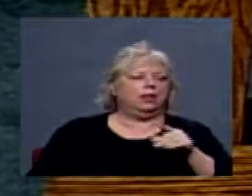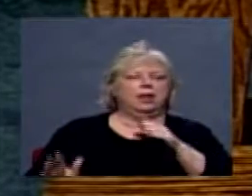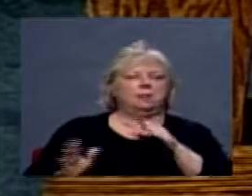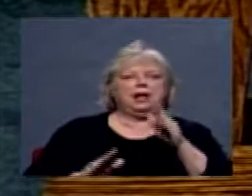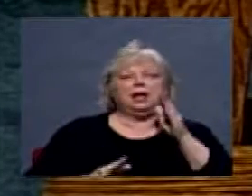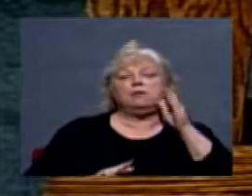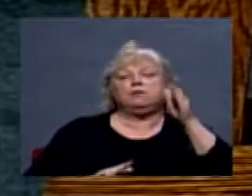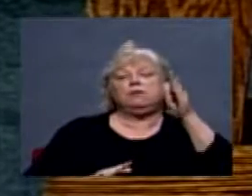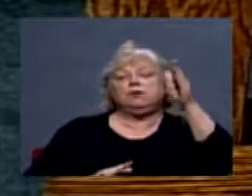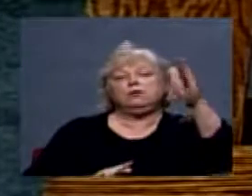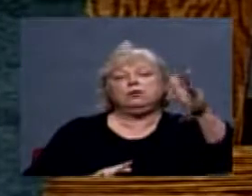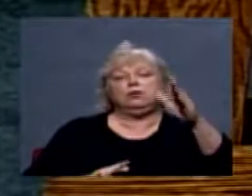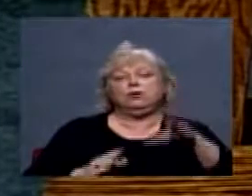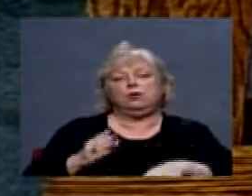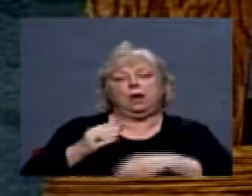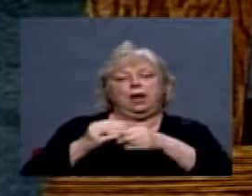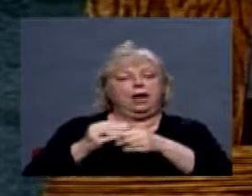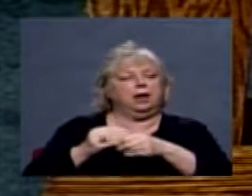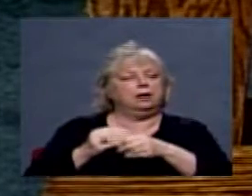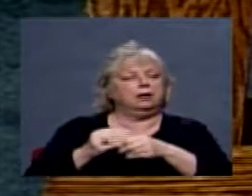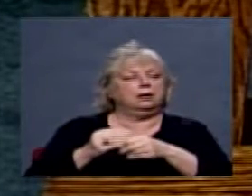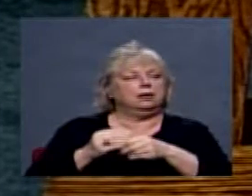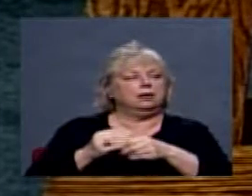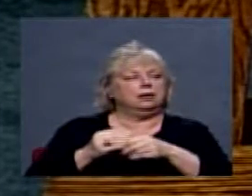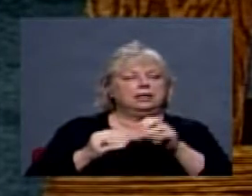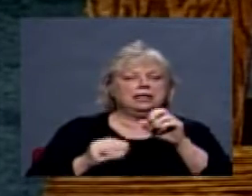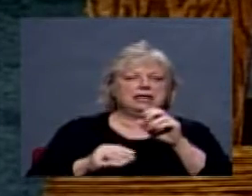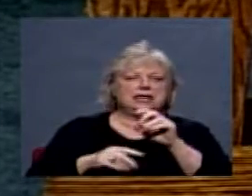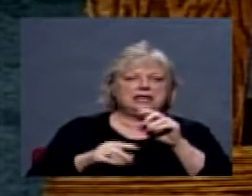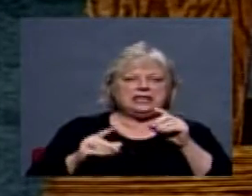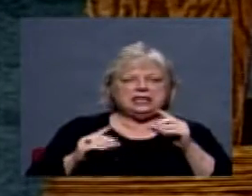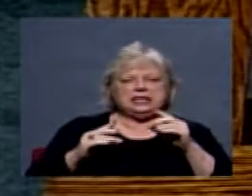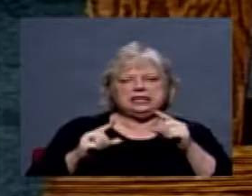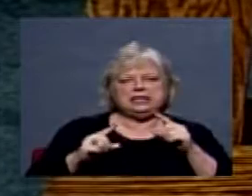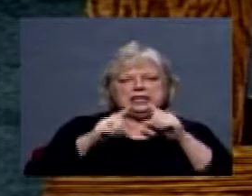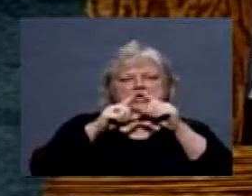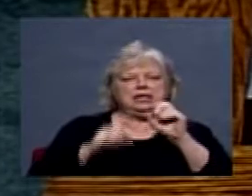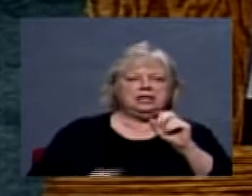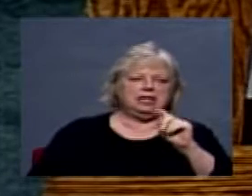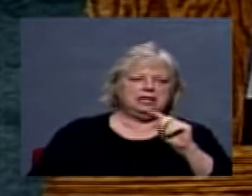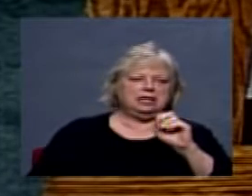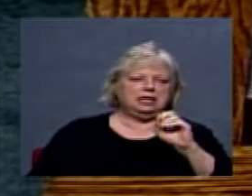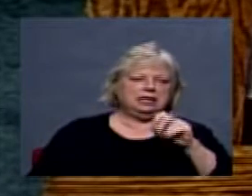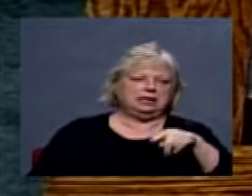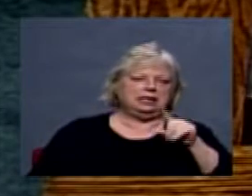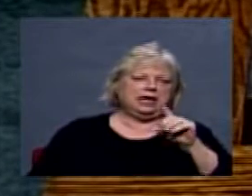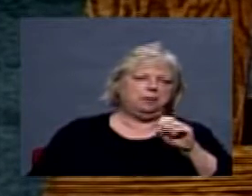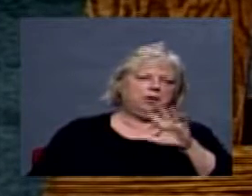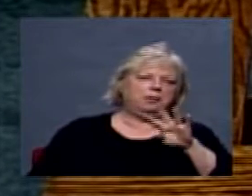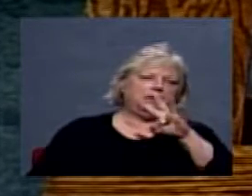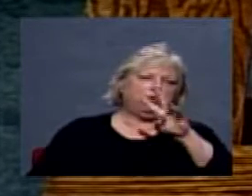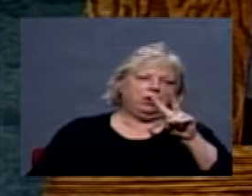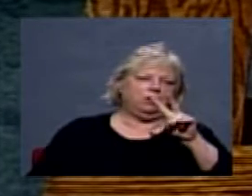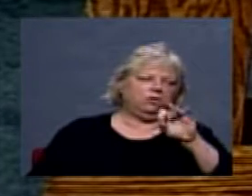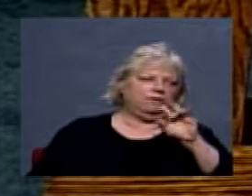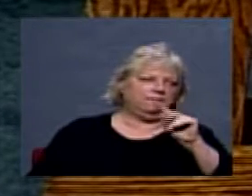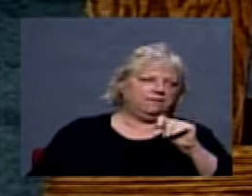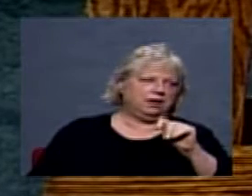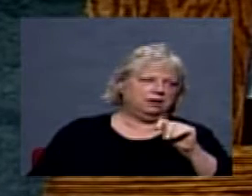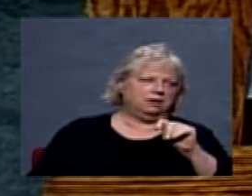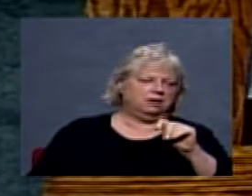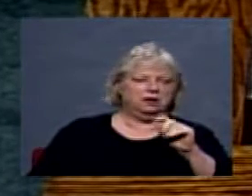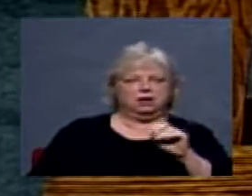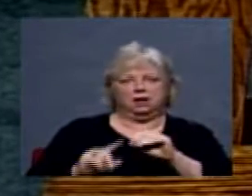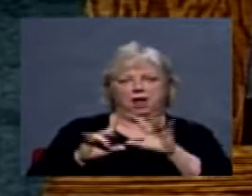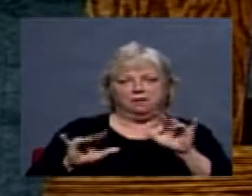future date to add a steeple-type element of about 42 feet. Obviously, the